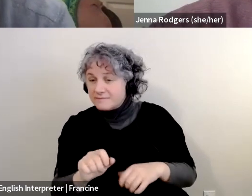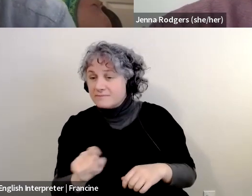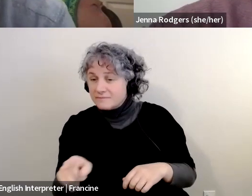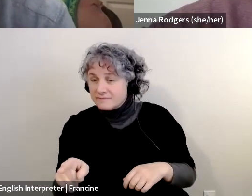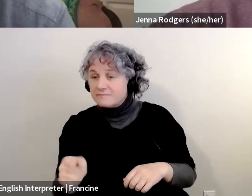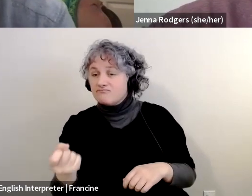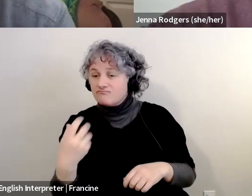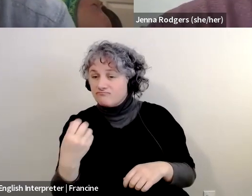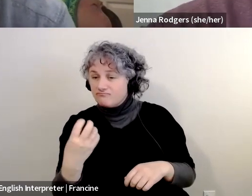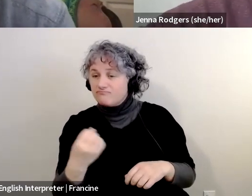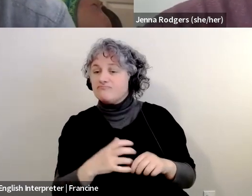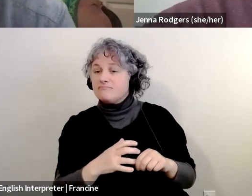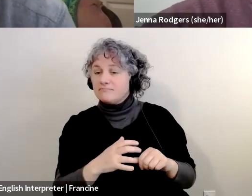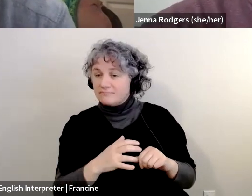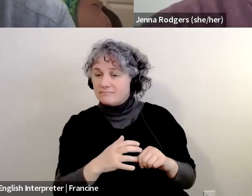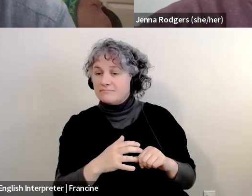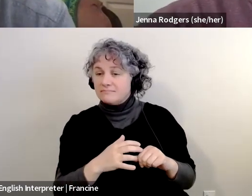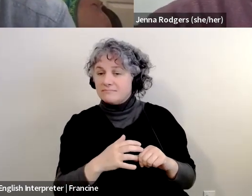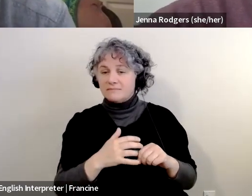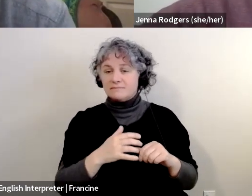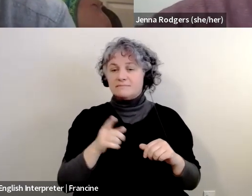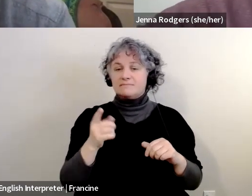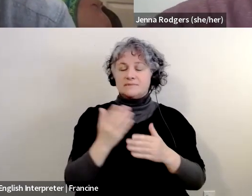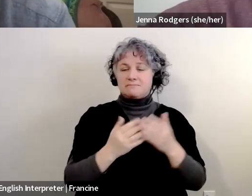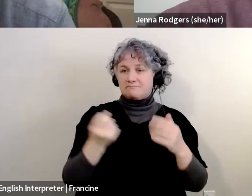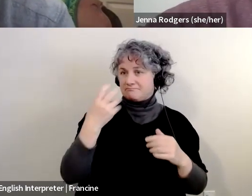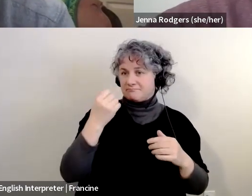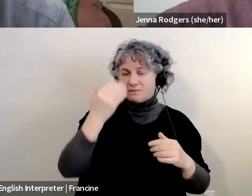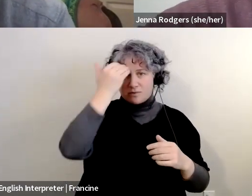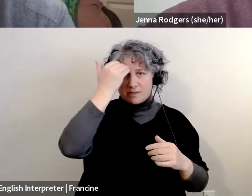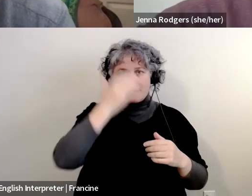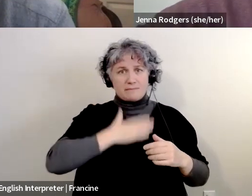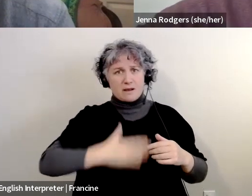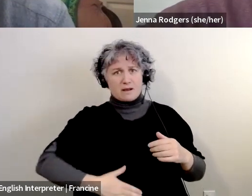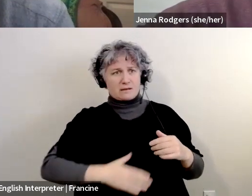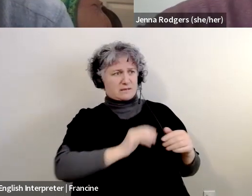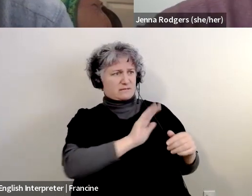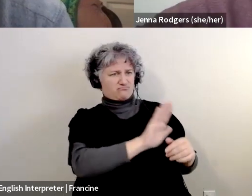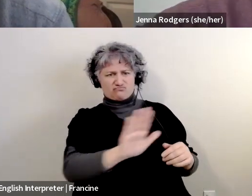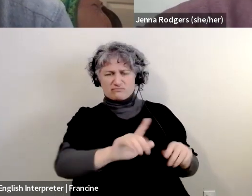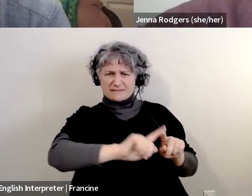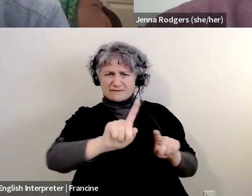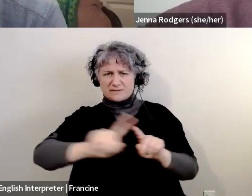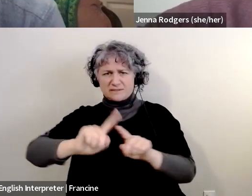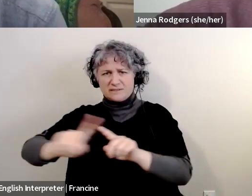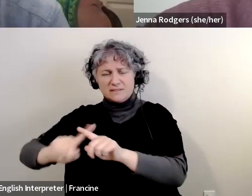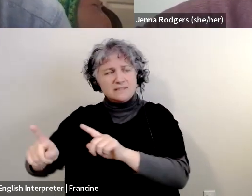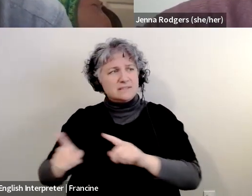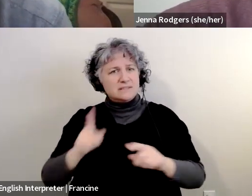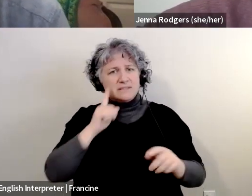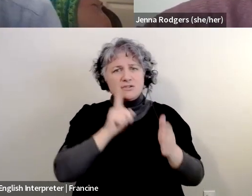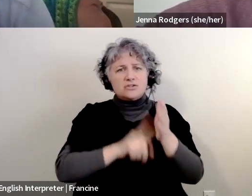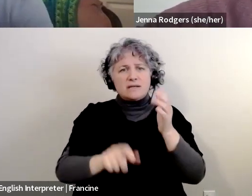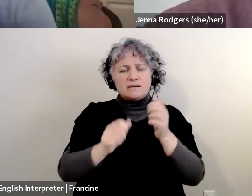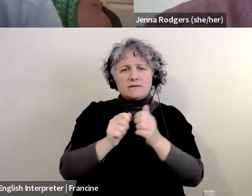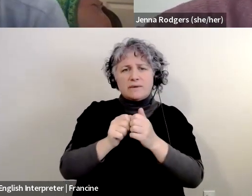coming in about being aware that everyone's body is different, checking in with the person who you feel has been